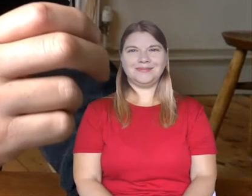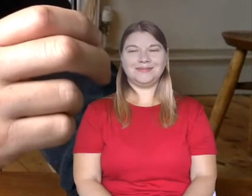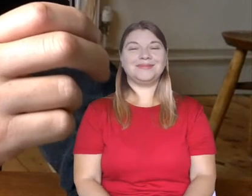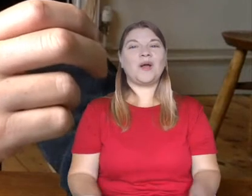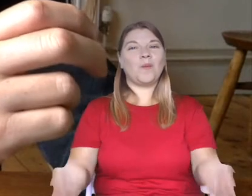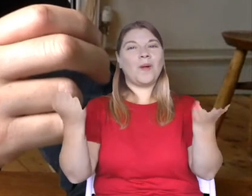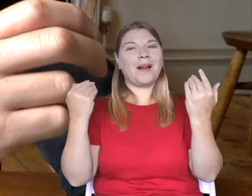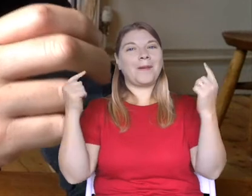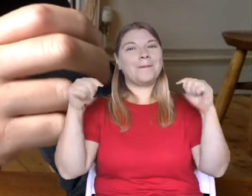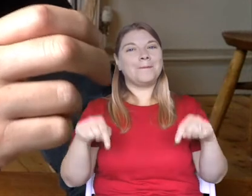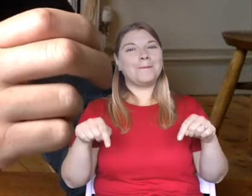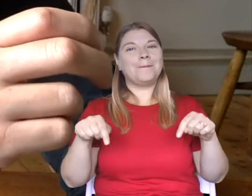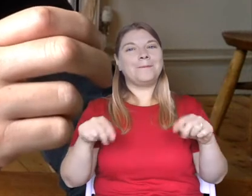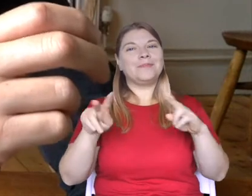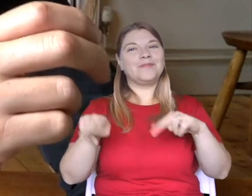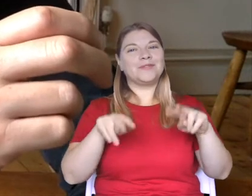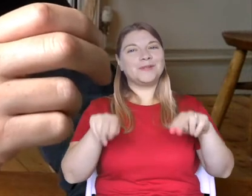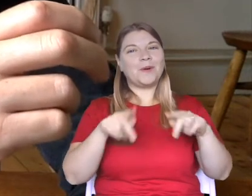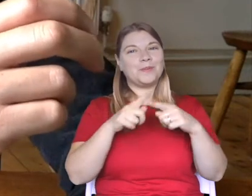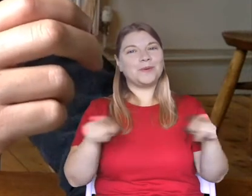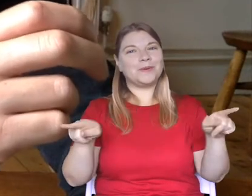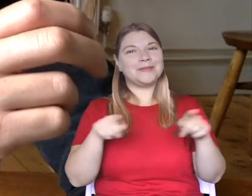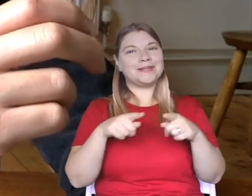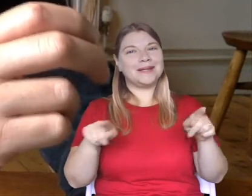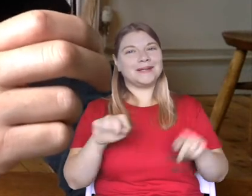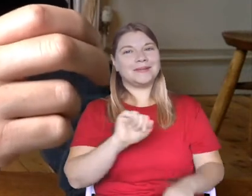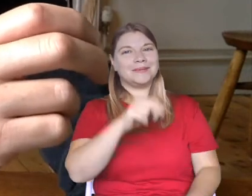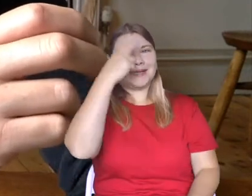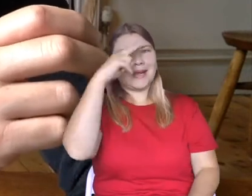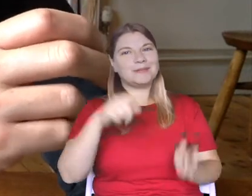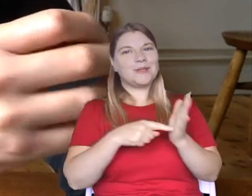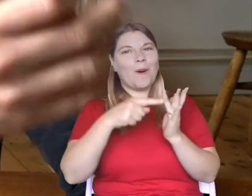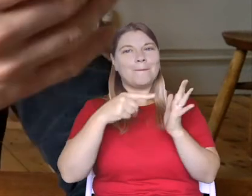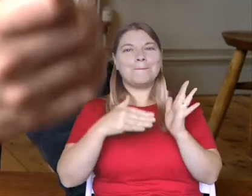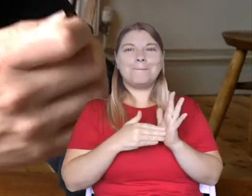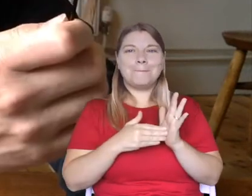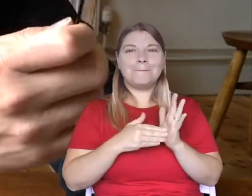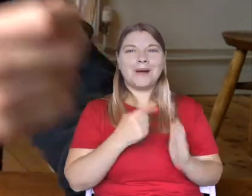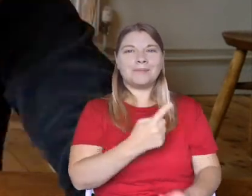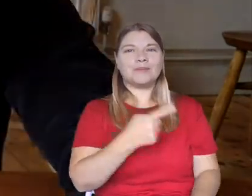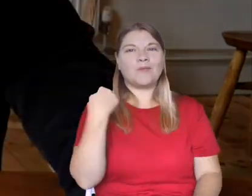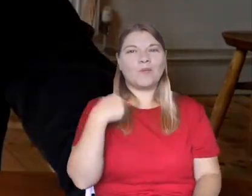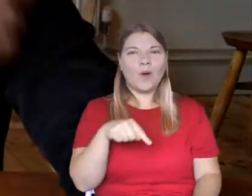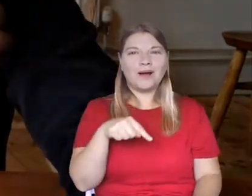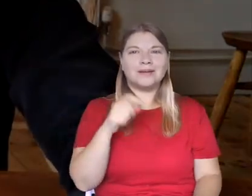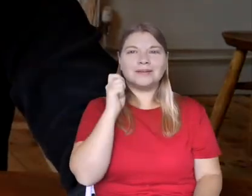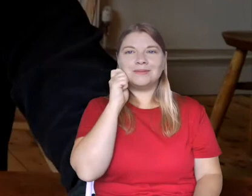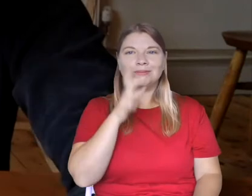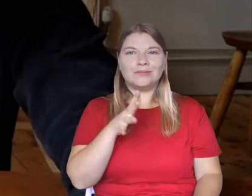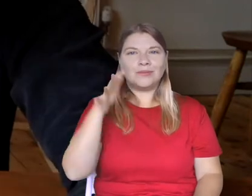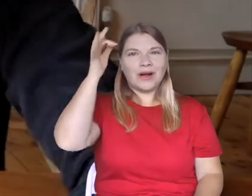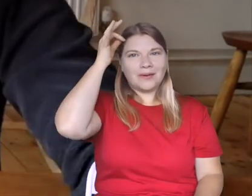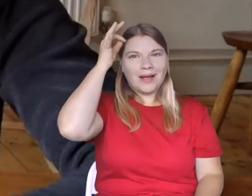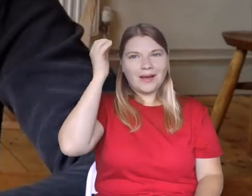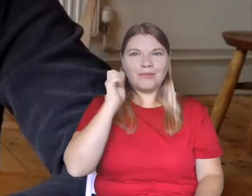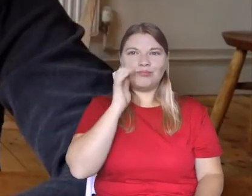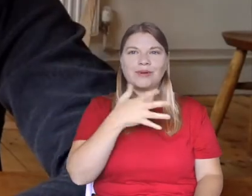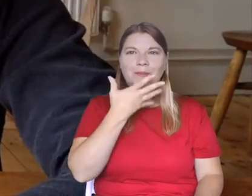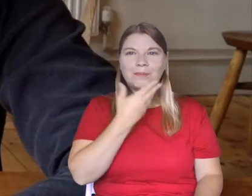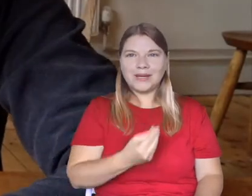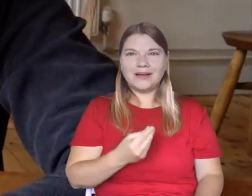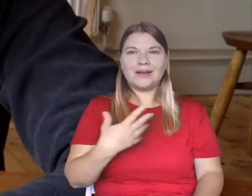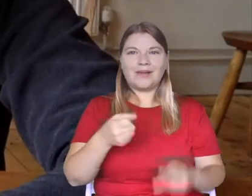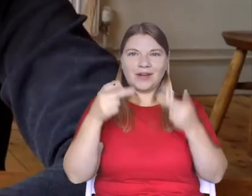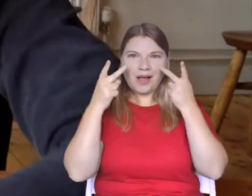So welcome to this music session with me. My name is Tom. I'm a white man with brown hair and a brown beard. I'm